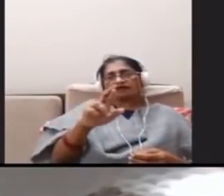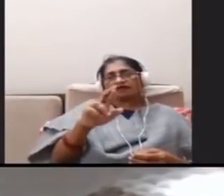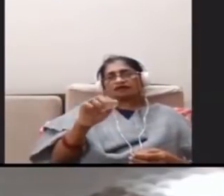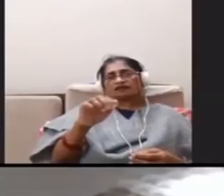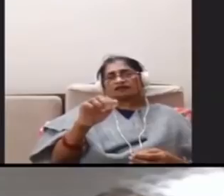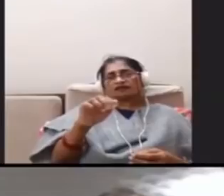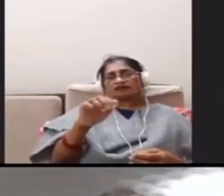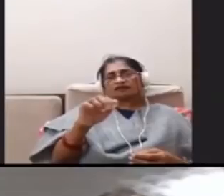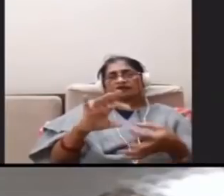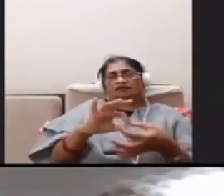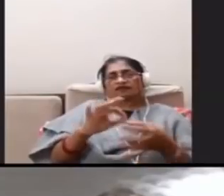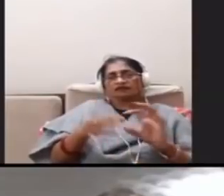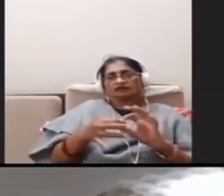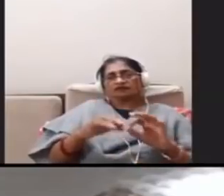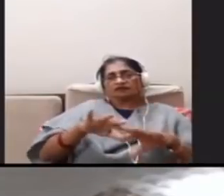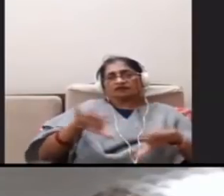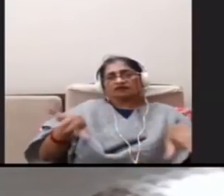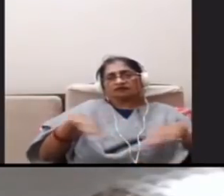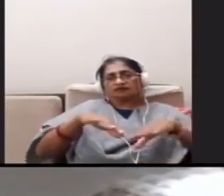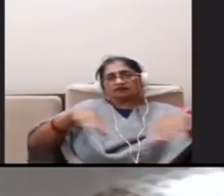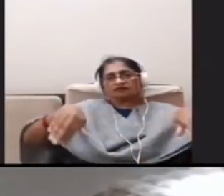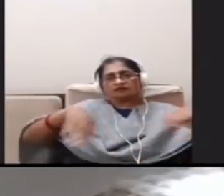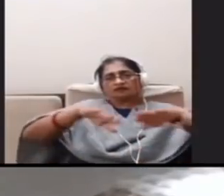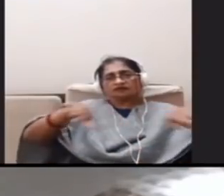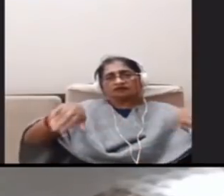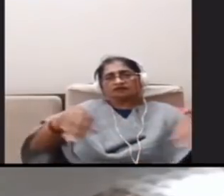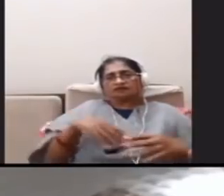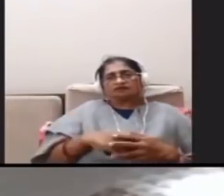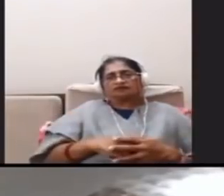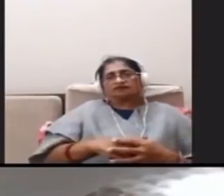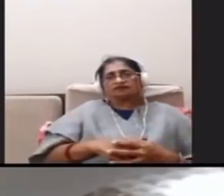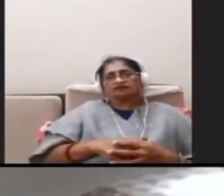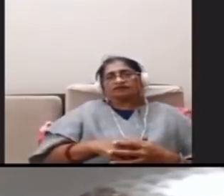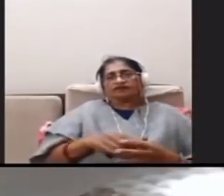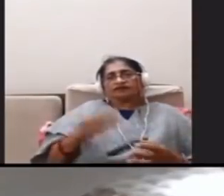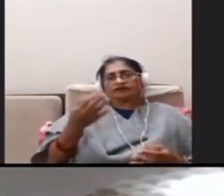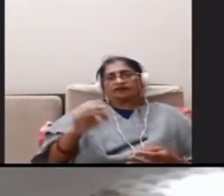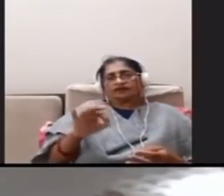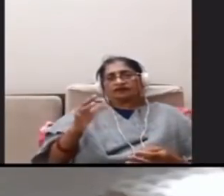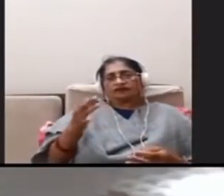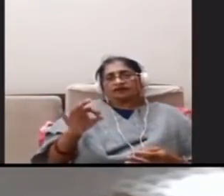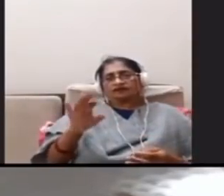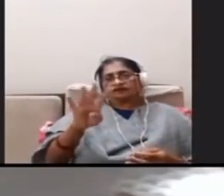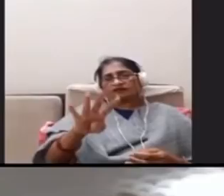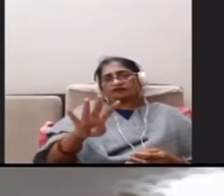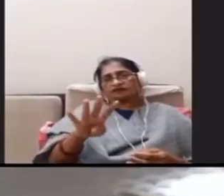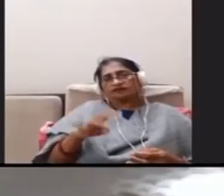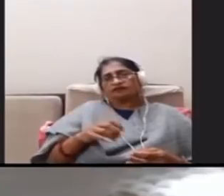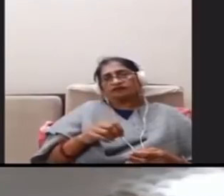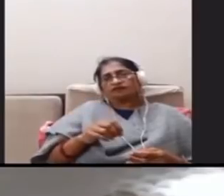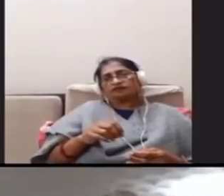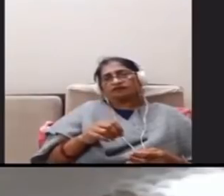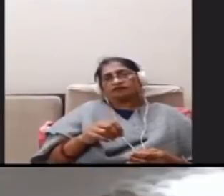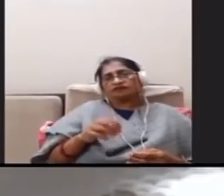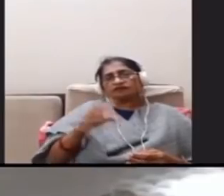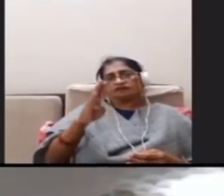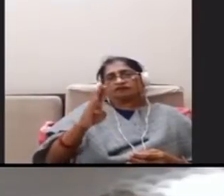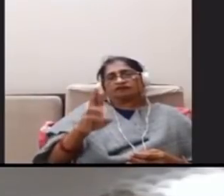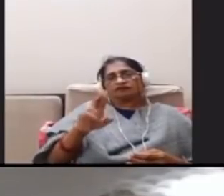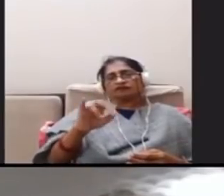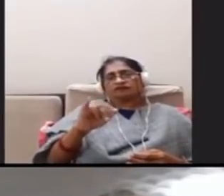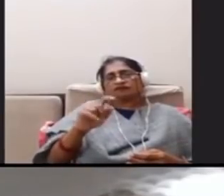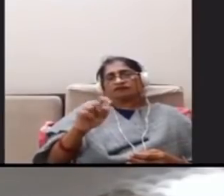50 meter and freestyle and 100 meter freestyle. In 1994, Peter was the British swim team